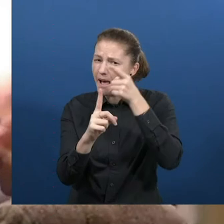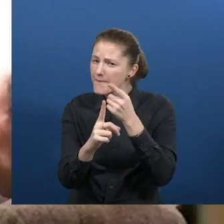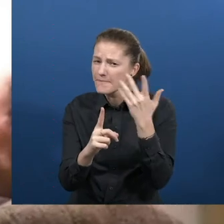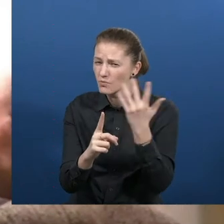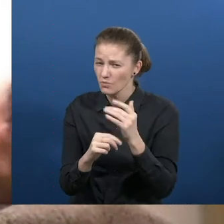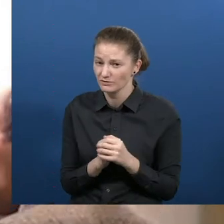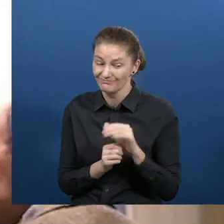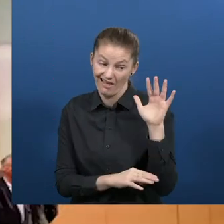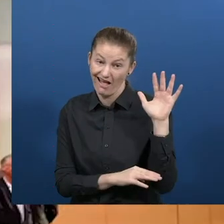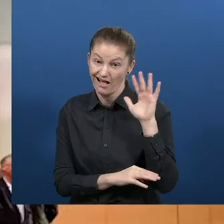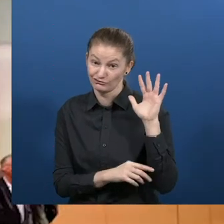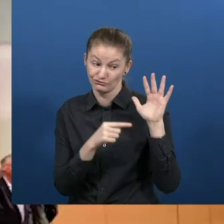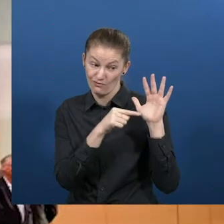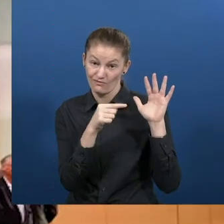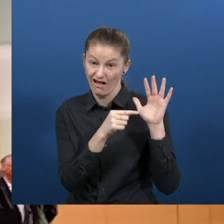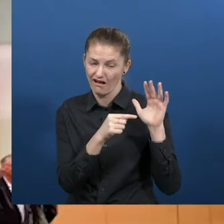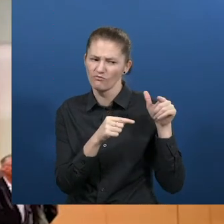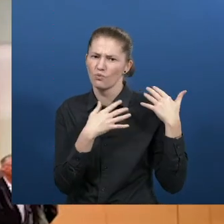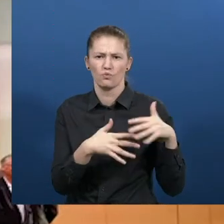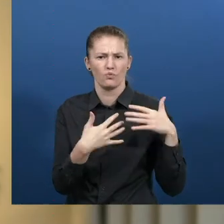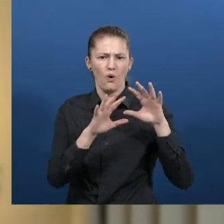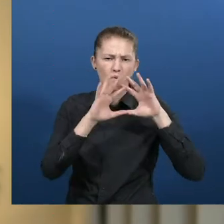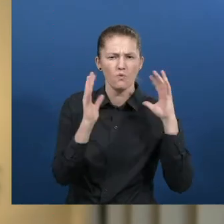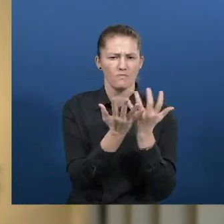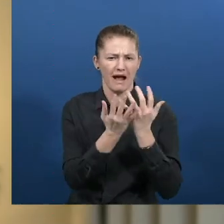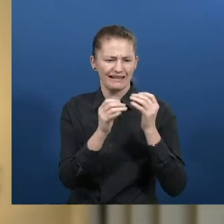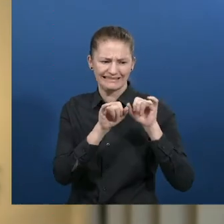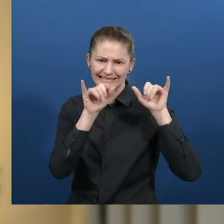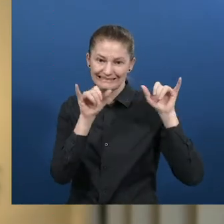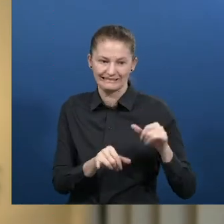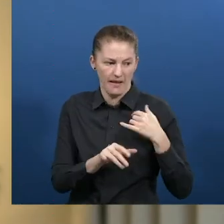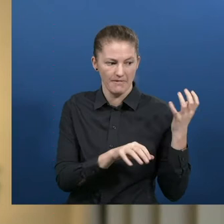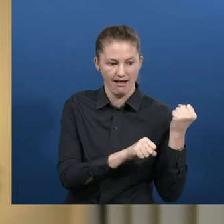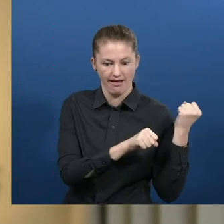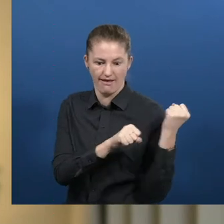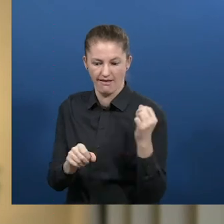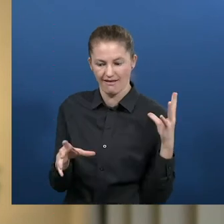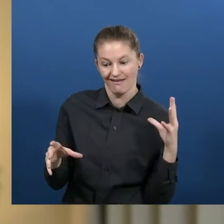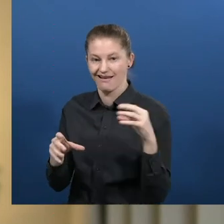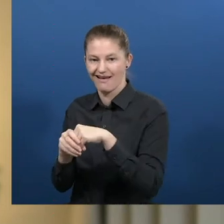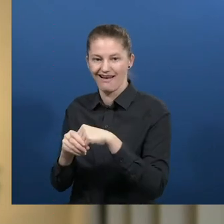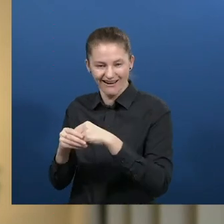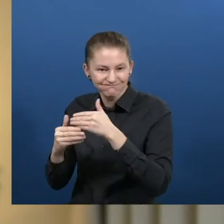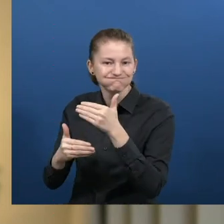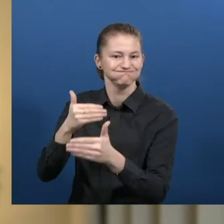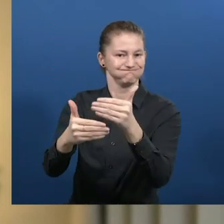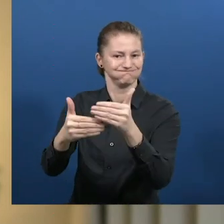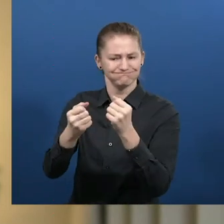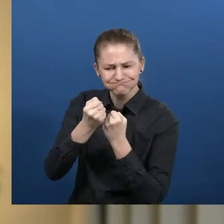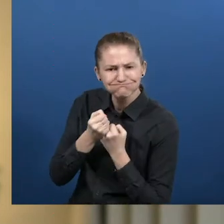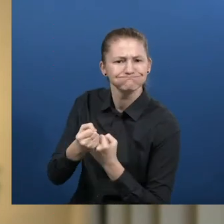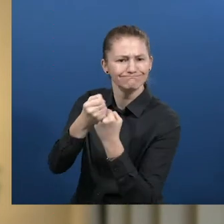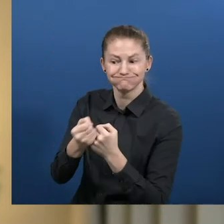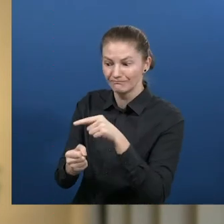entrepreneur, and my goal was to implement the idea of the Ashoka globalizing